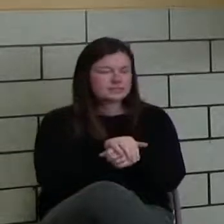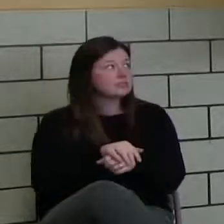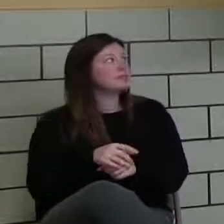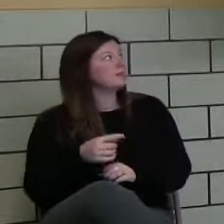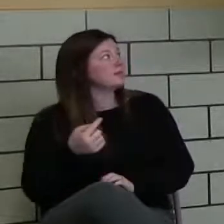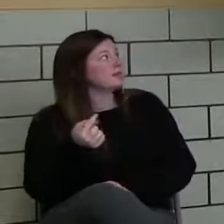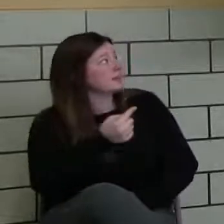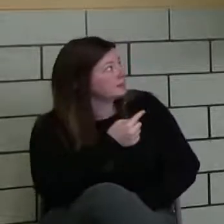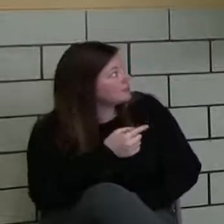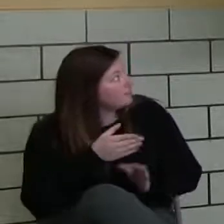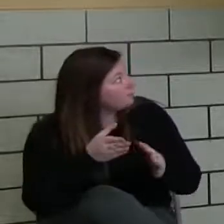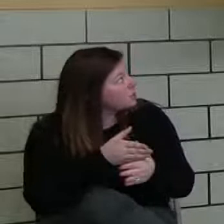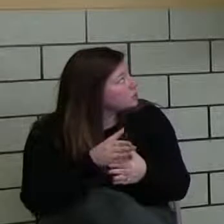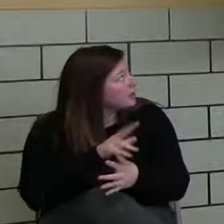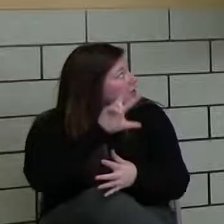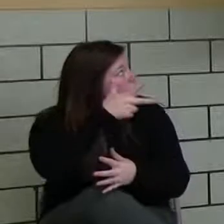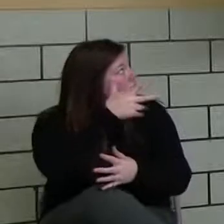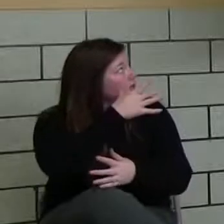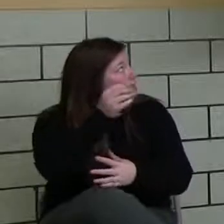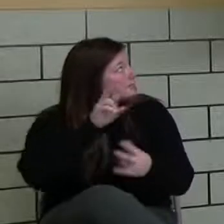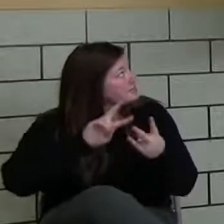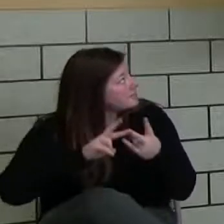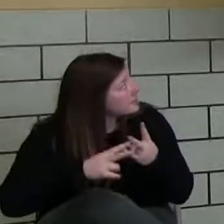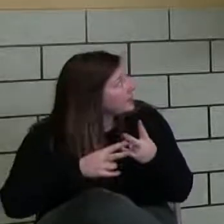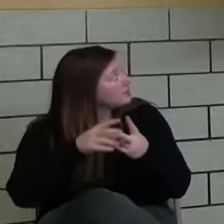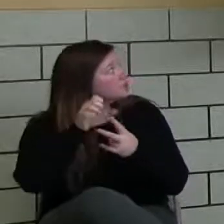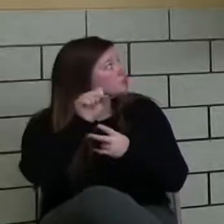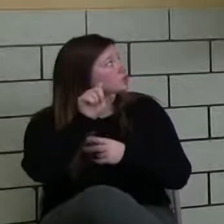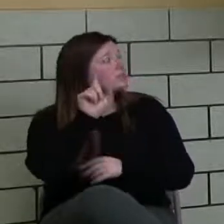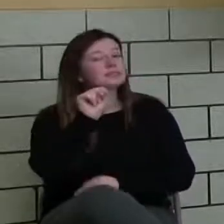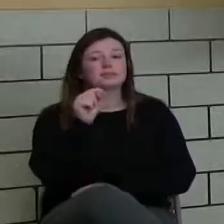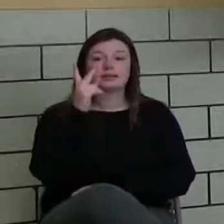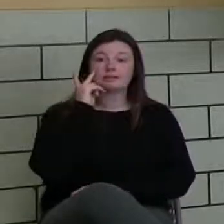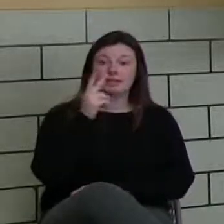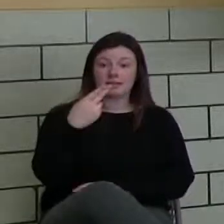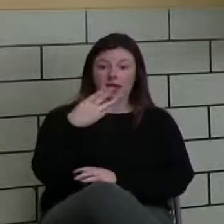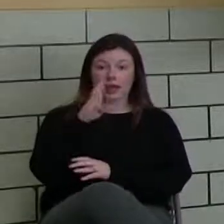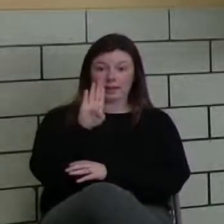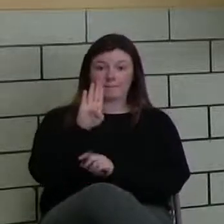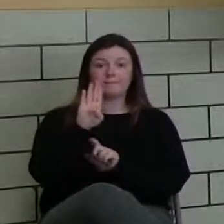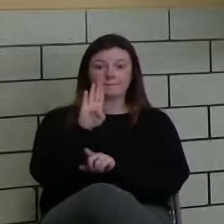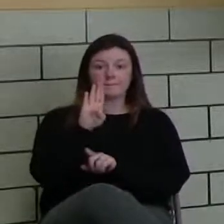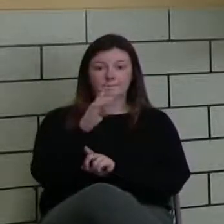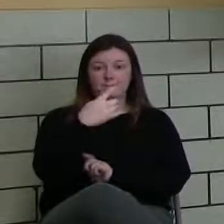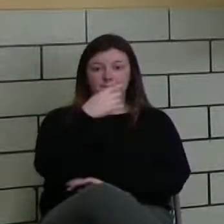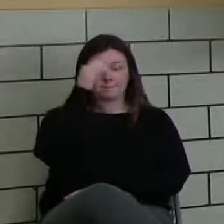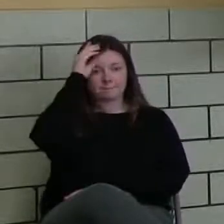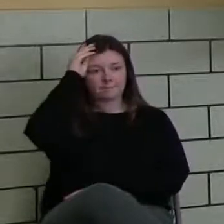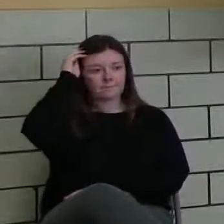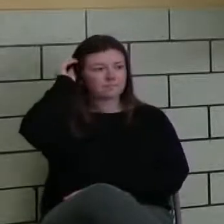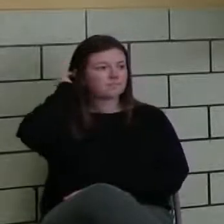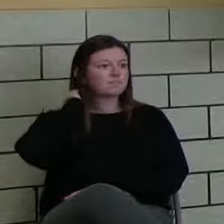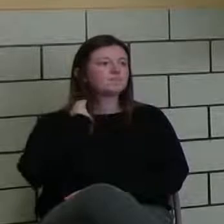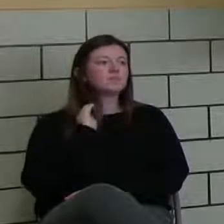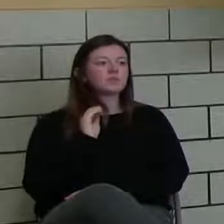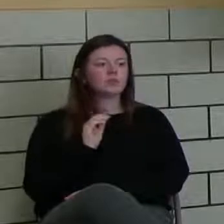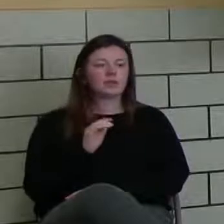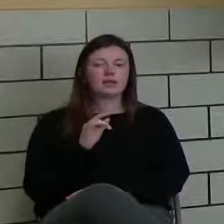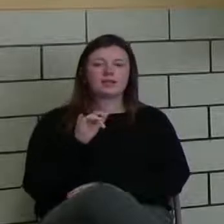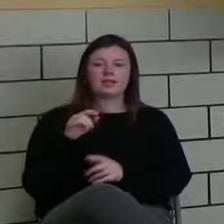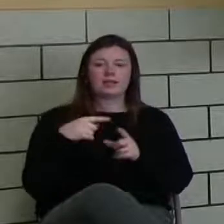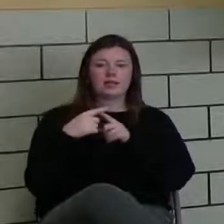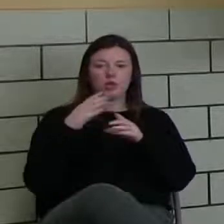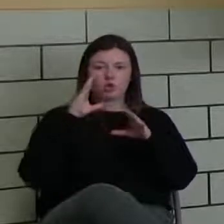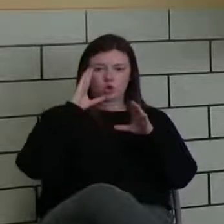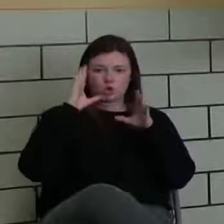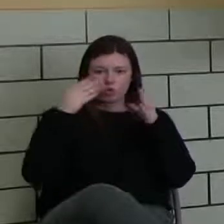actually between 3rd and 2nd Street. So you'll see the hub is there. And this is kind of what it looks like close up.